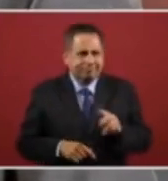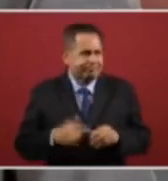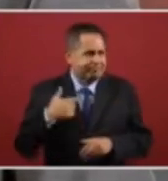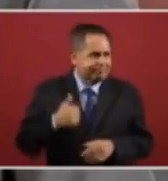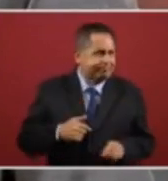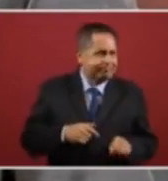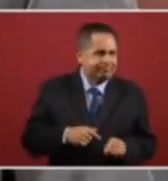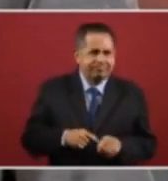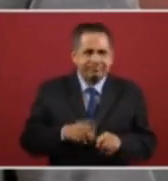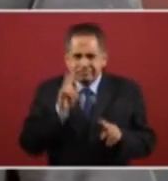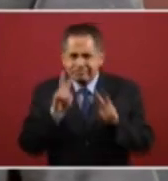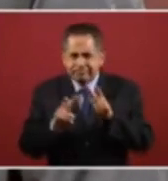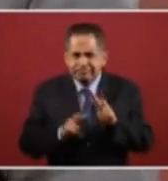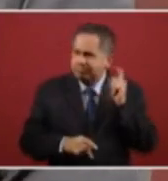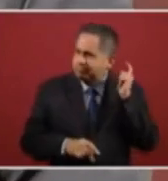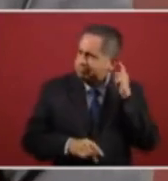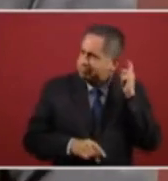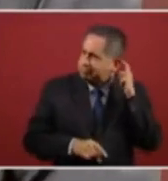They help us with this.